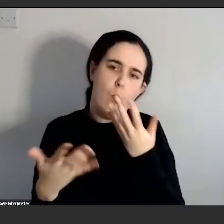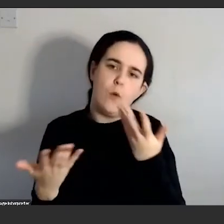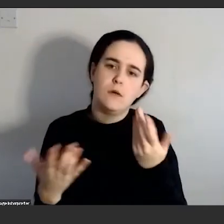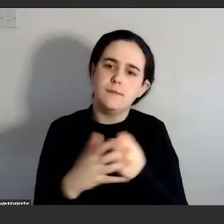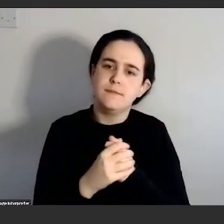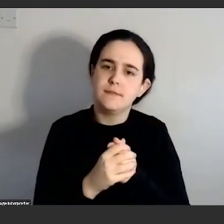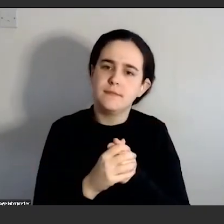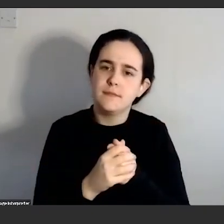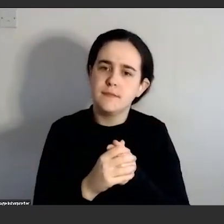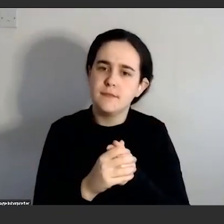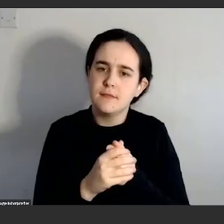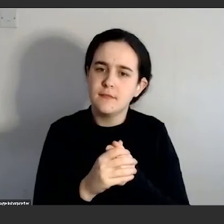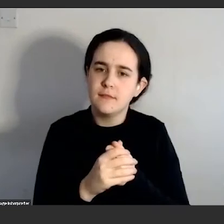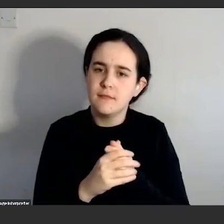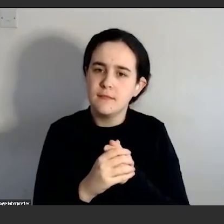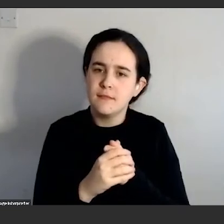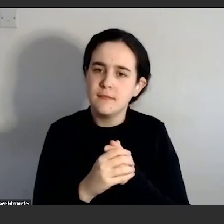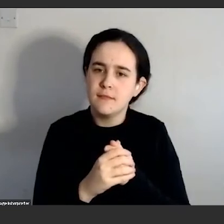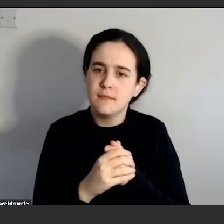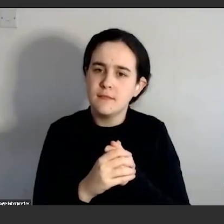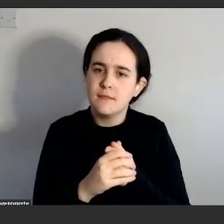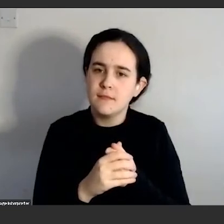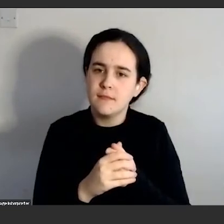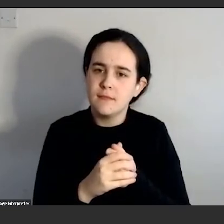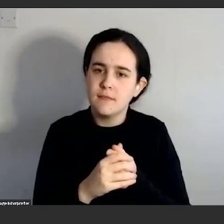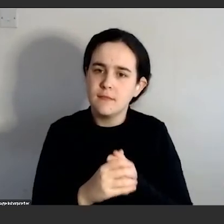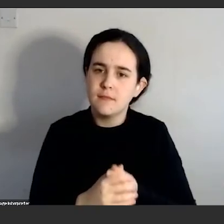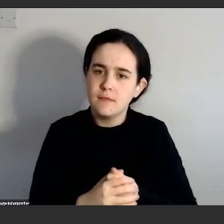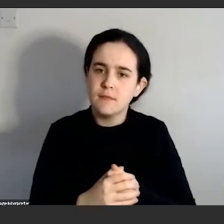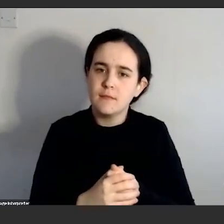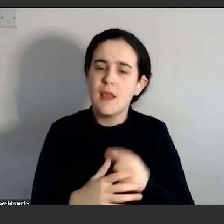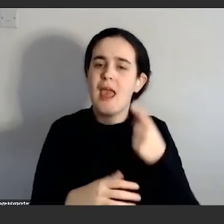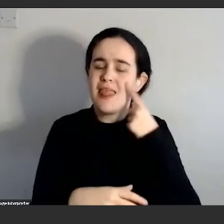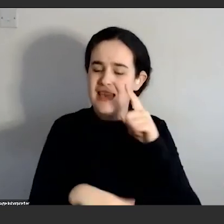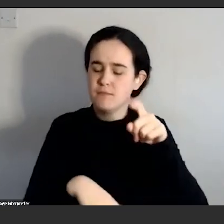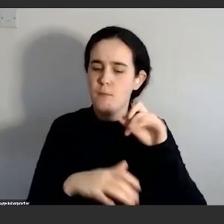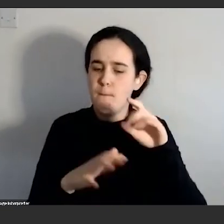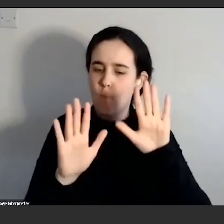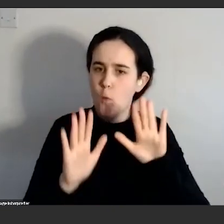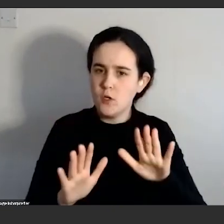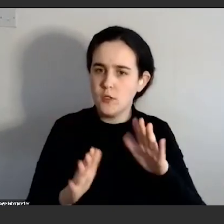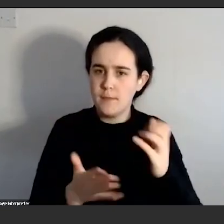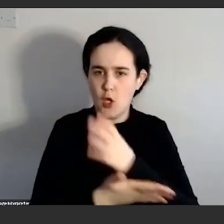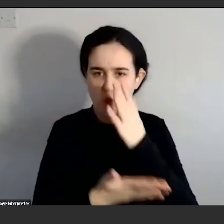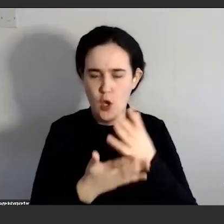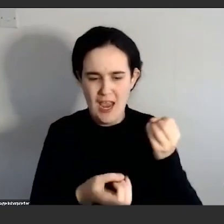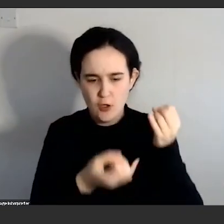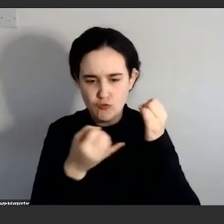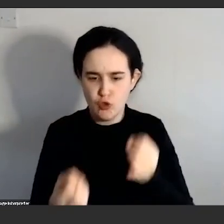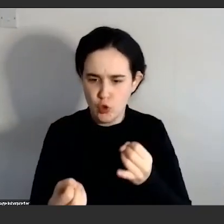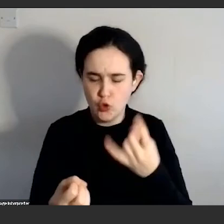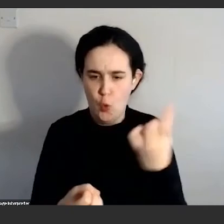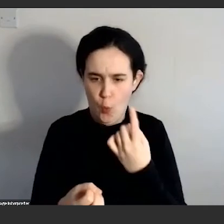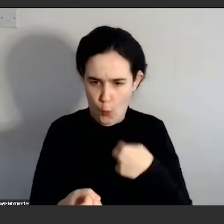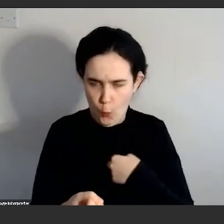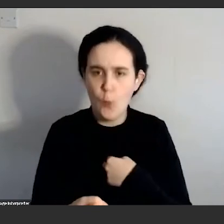all children. So if you have disabled children who are sitting in a wheelchair and your vaccination points is on the 3rd floor